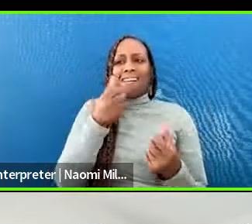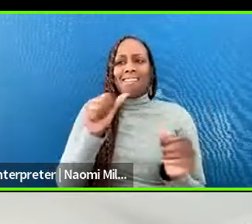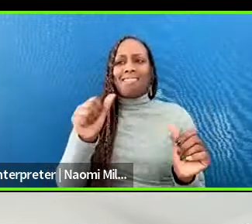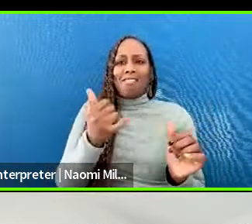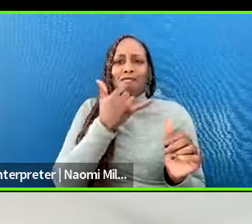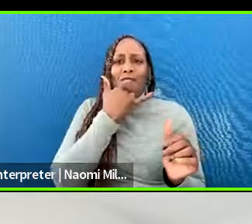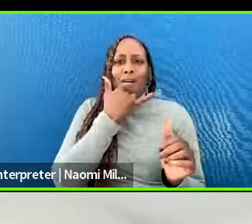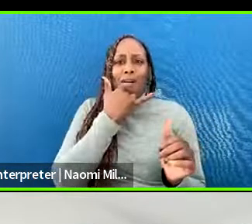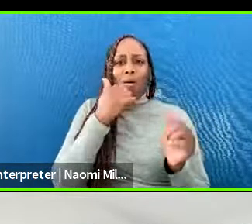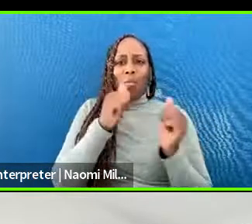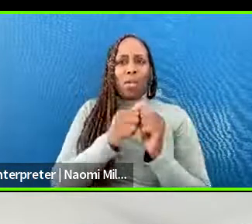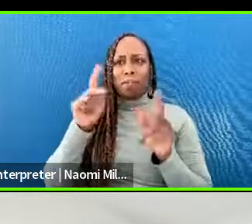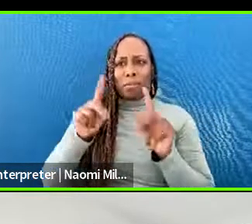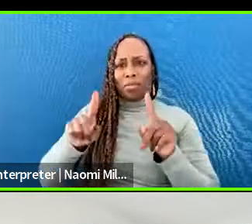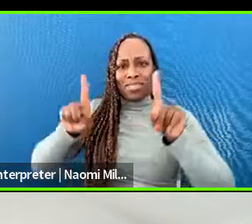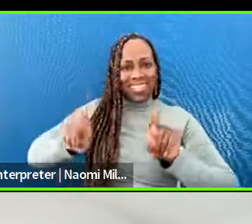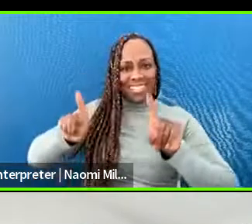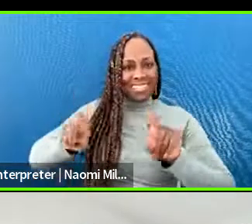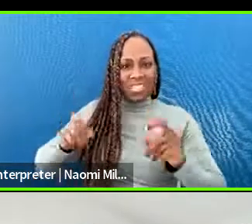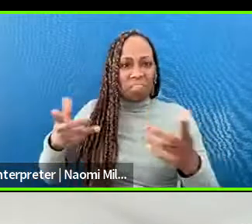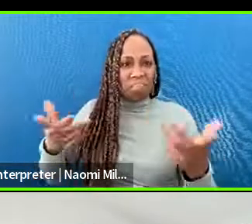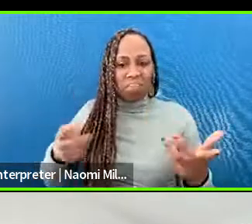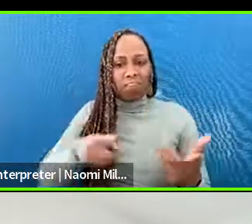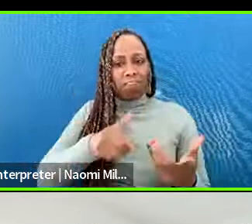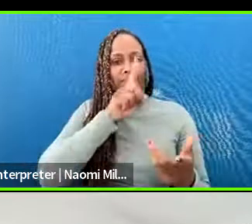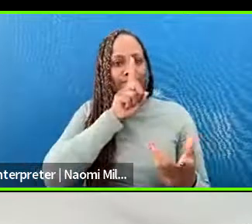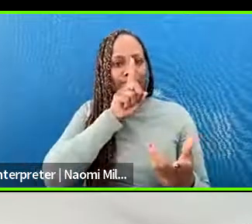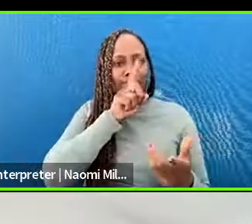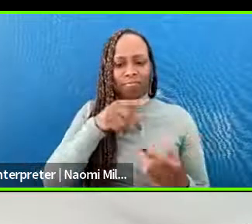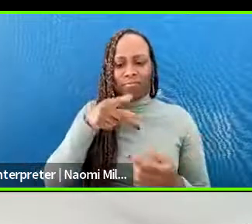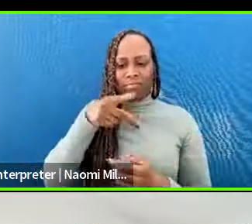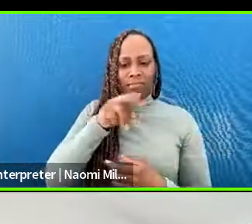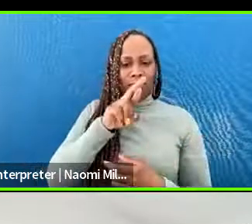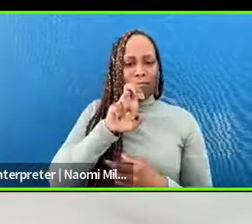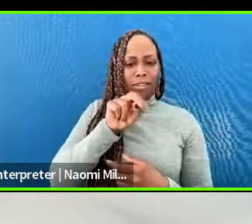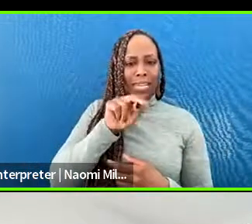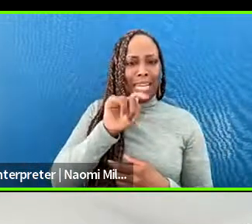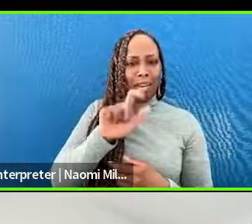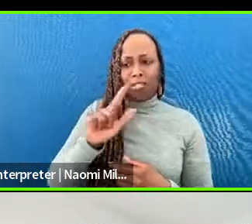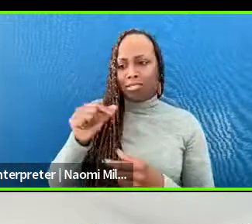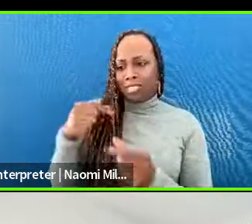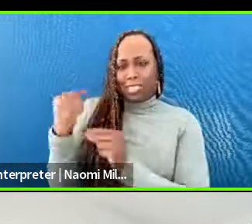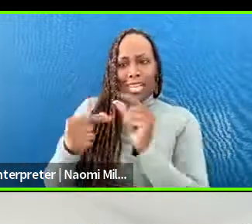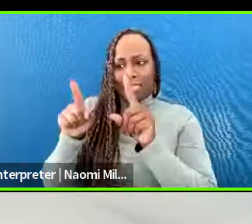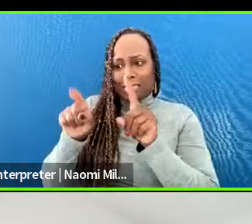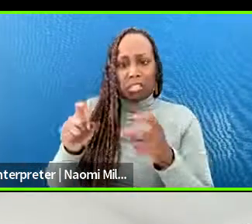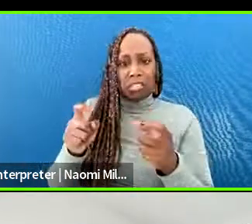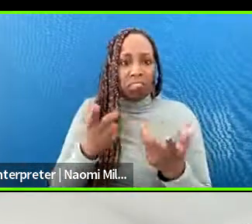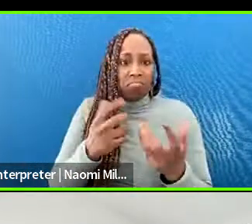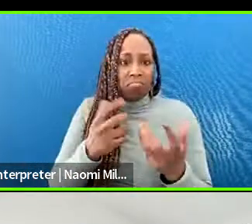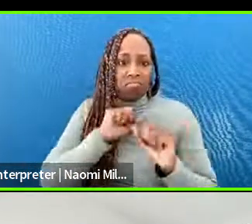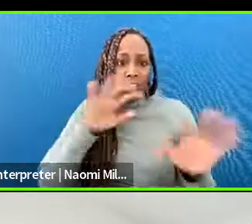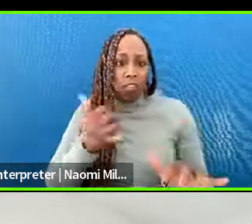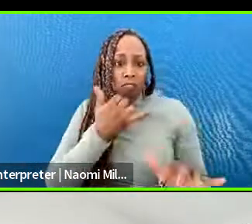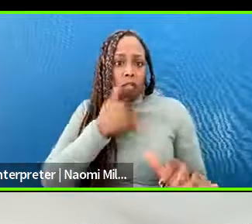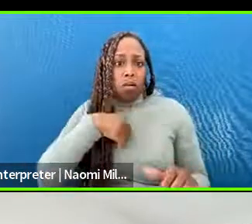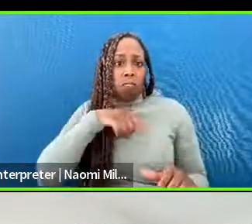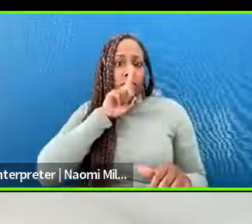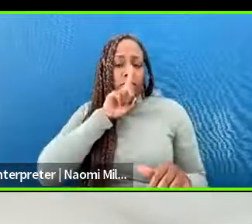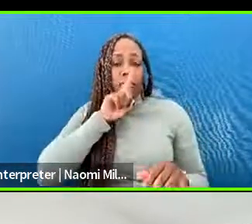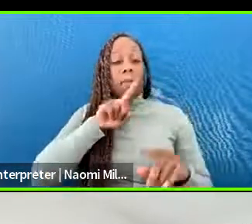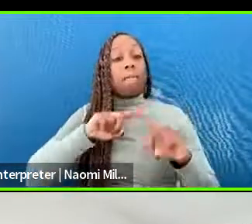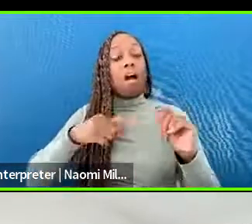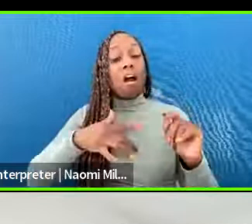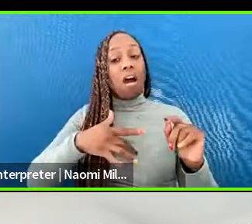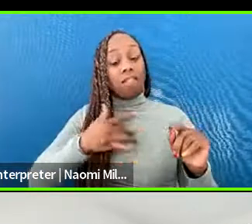people testing prenatal genetic testing, but I do think that because that